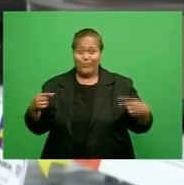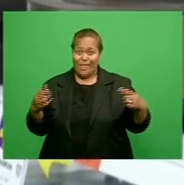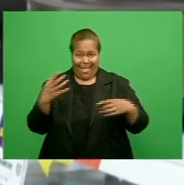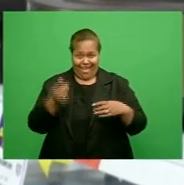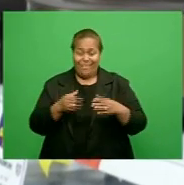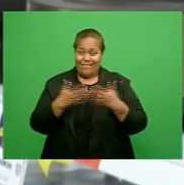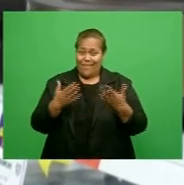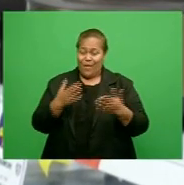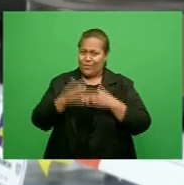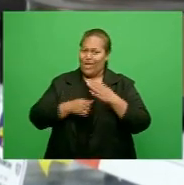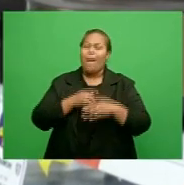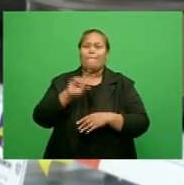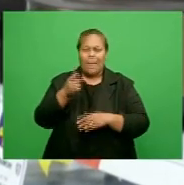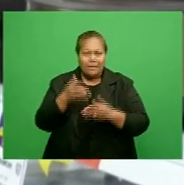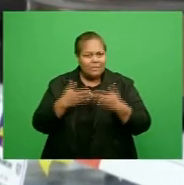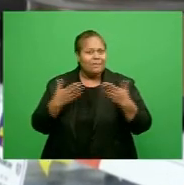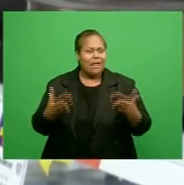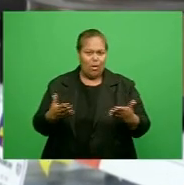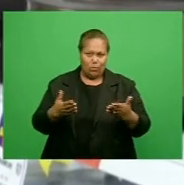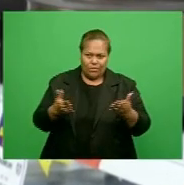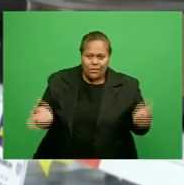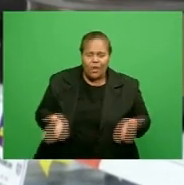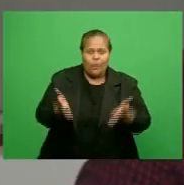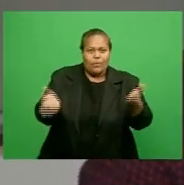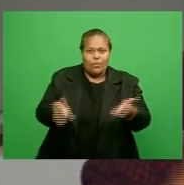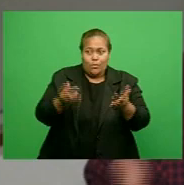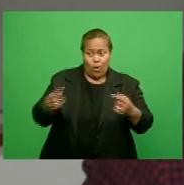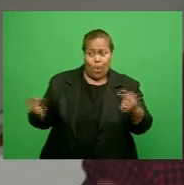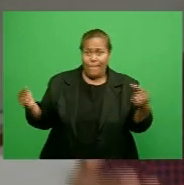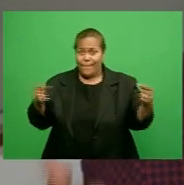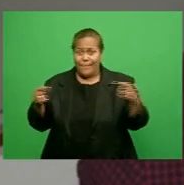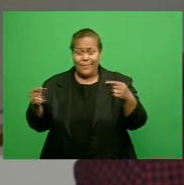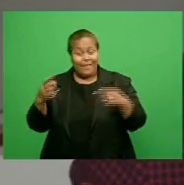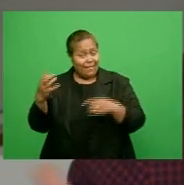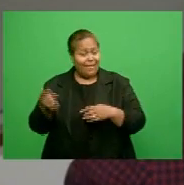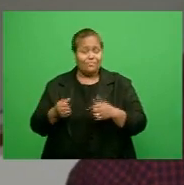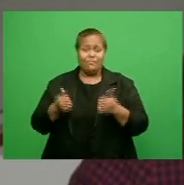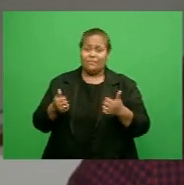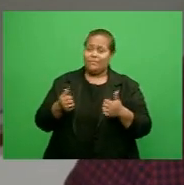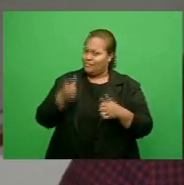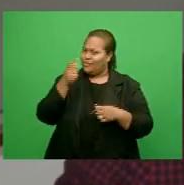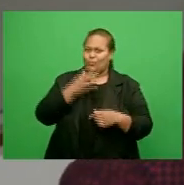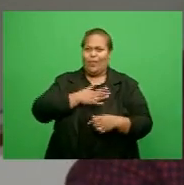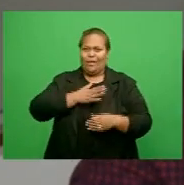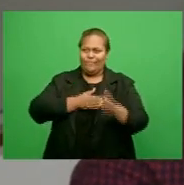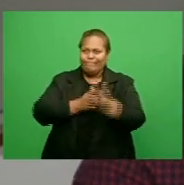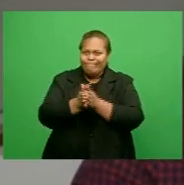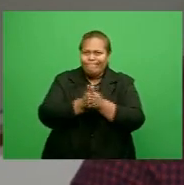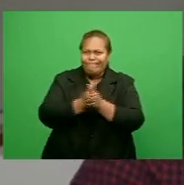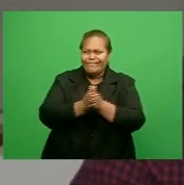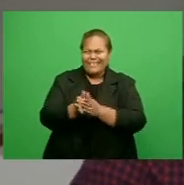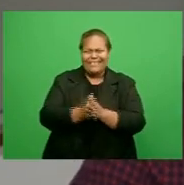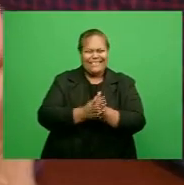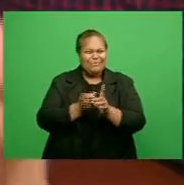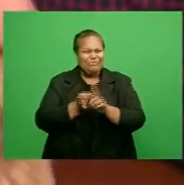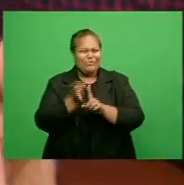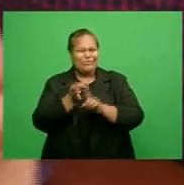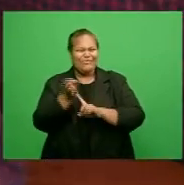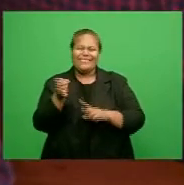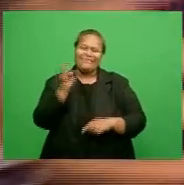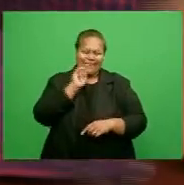actually drives you more. With competition, you definitely strive for more and more, and it's fun to be in